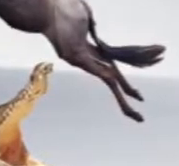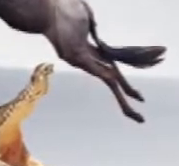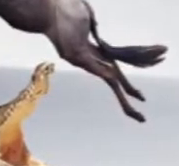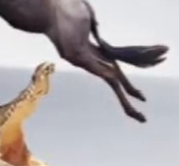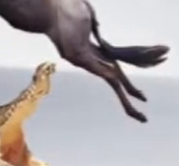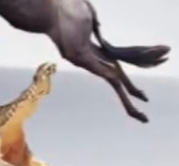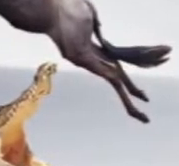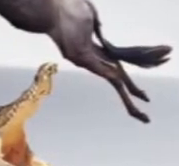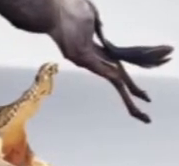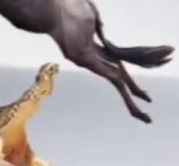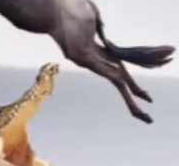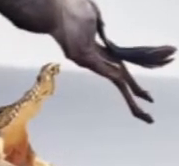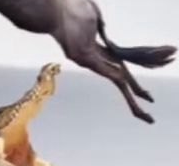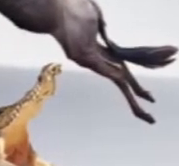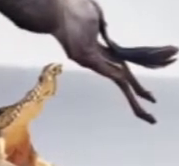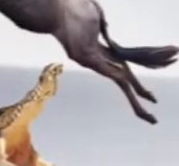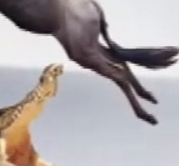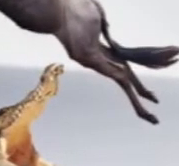32,358 and buffaloes at